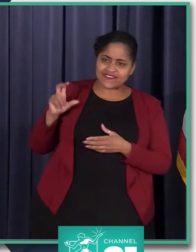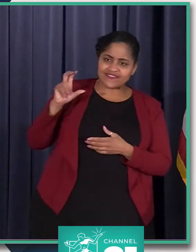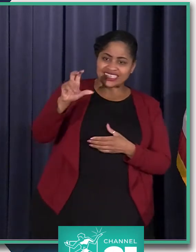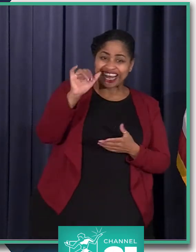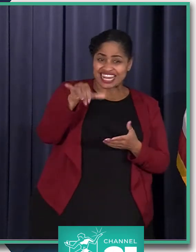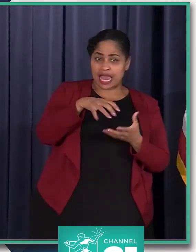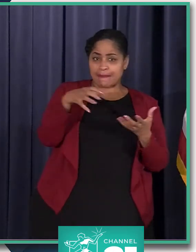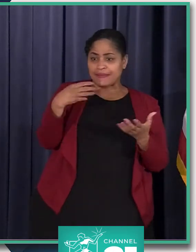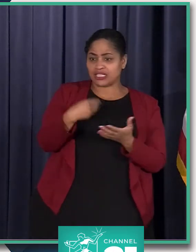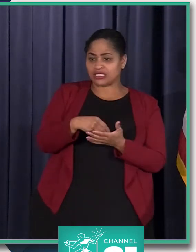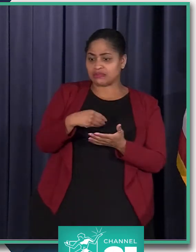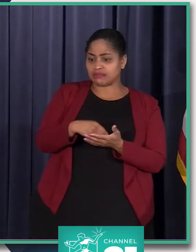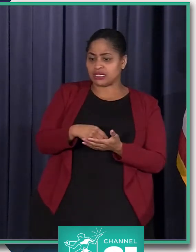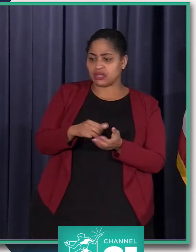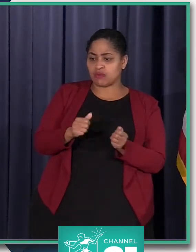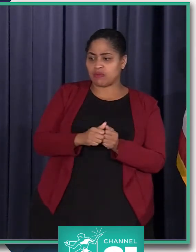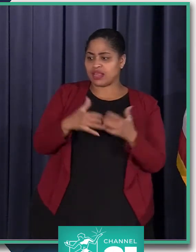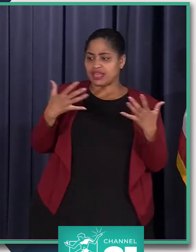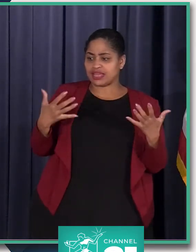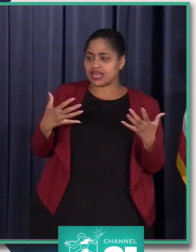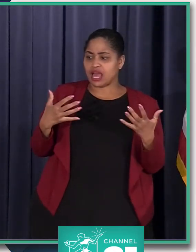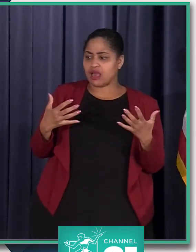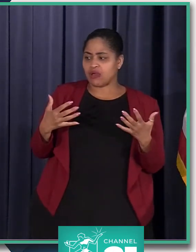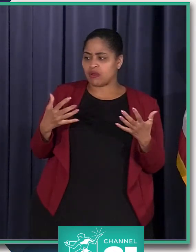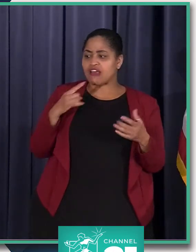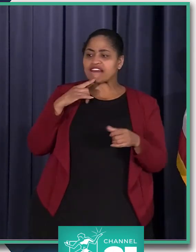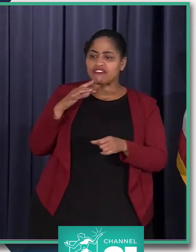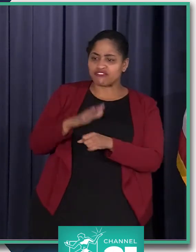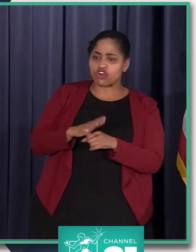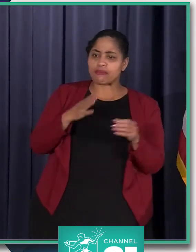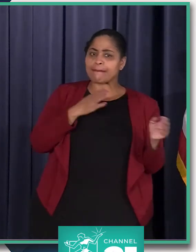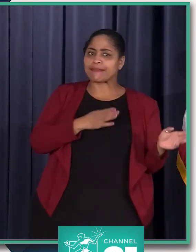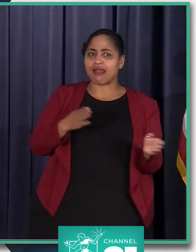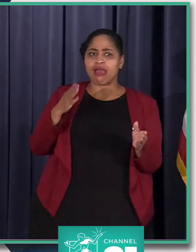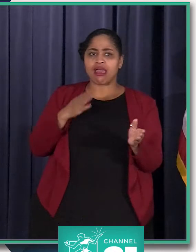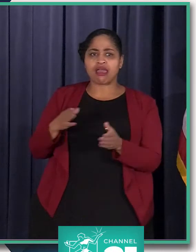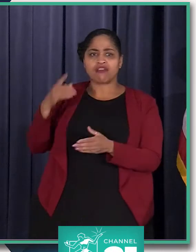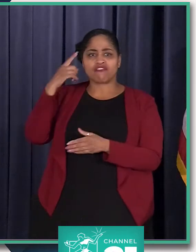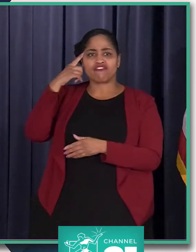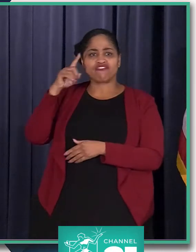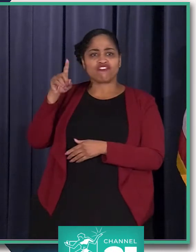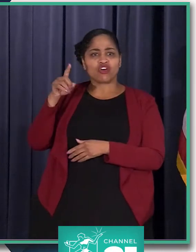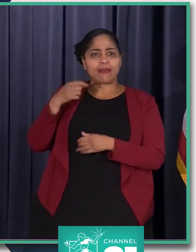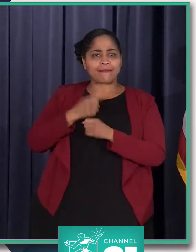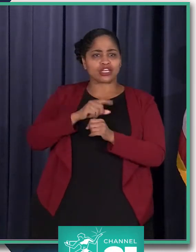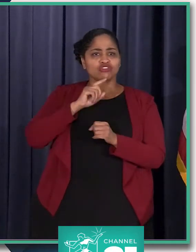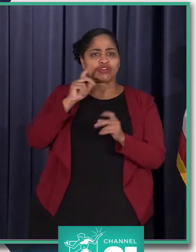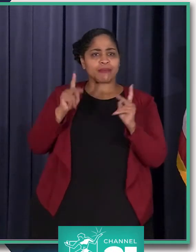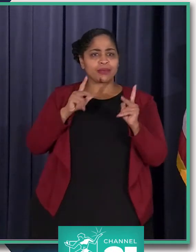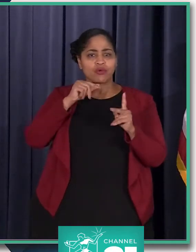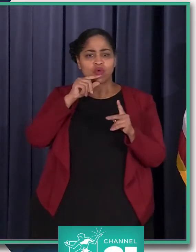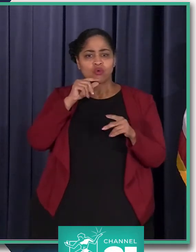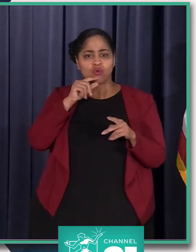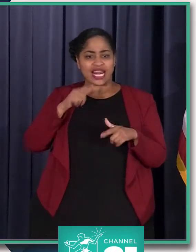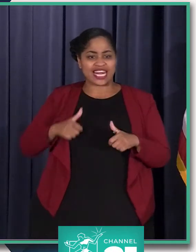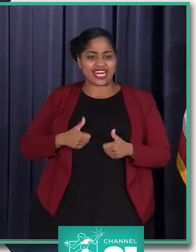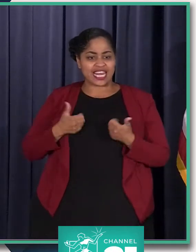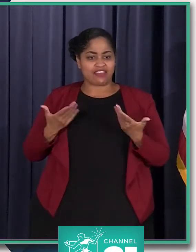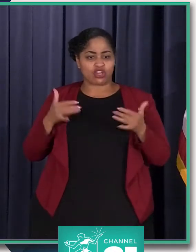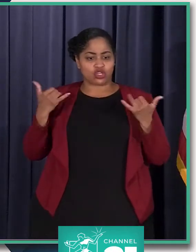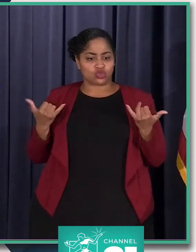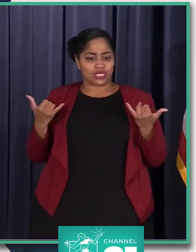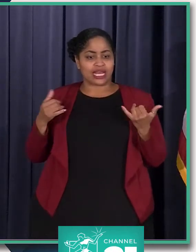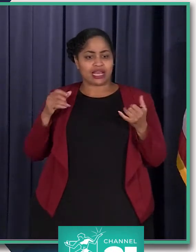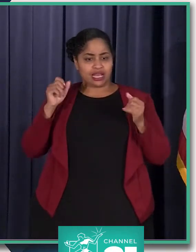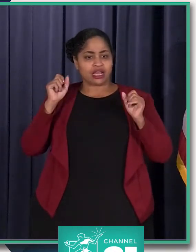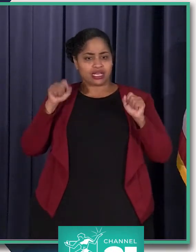that much money without a confirmed plan for making sure that people who live here today will be allowed